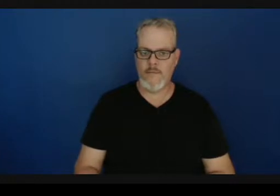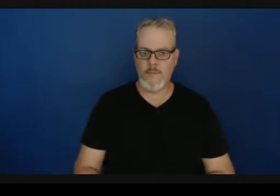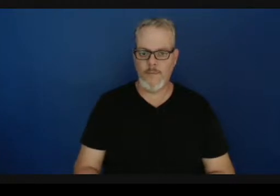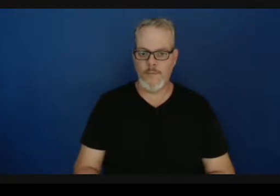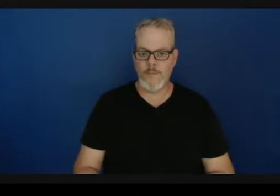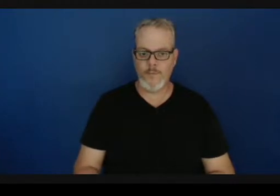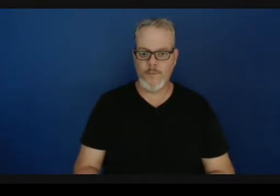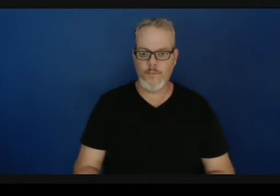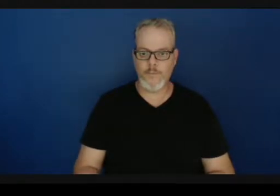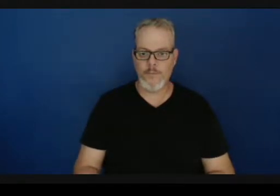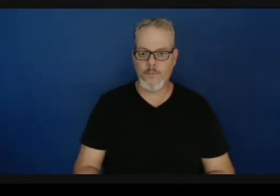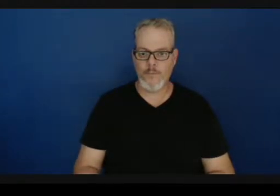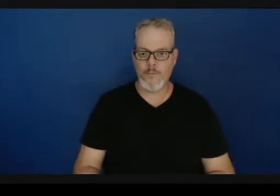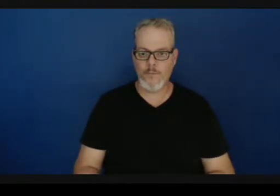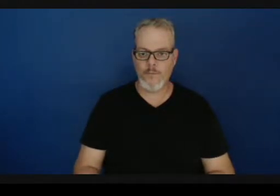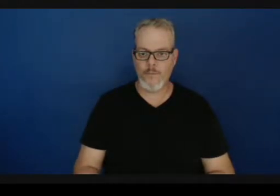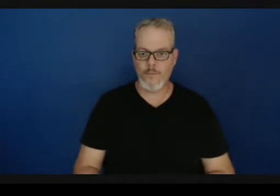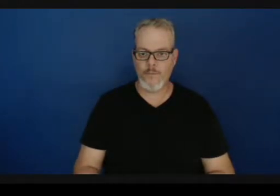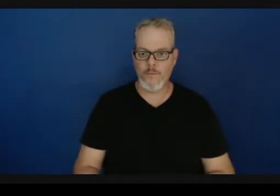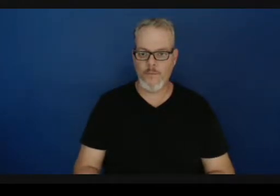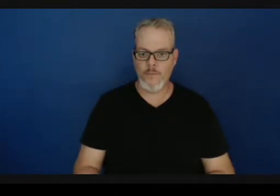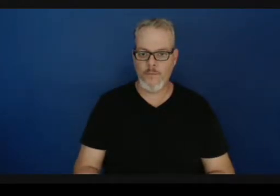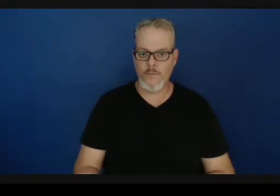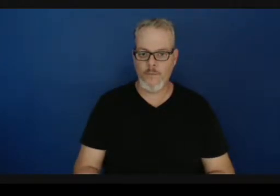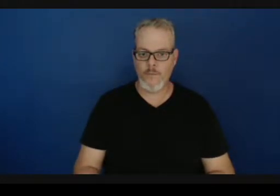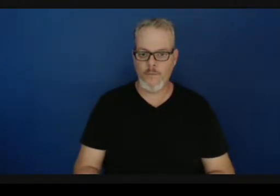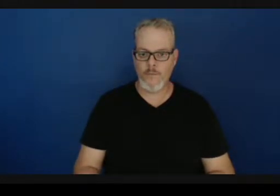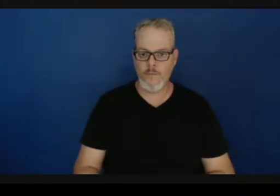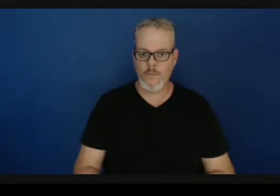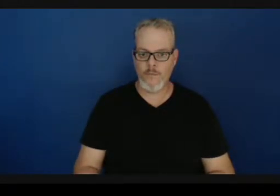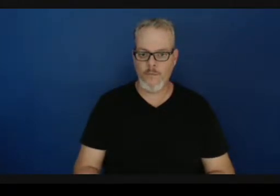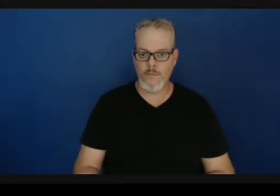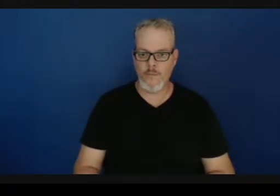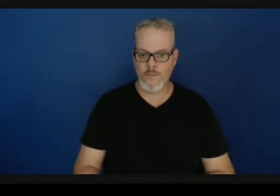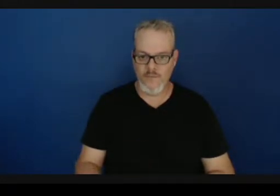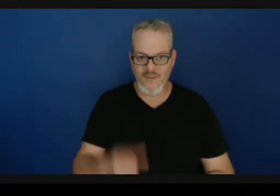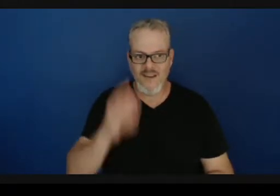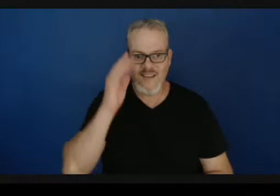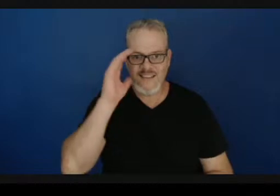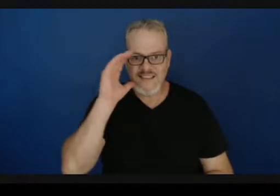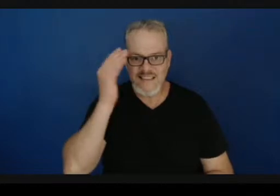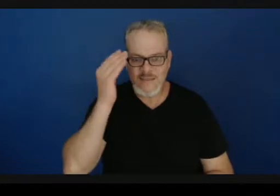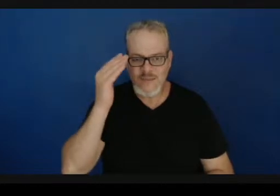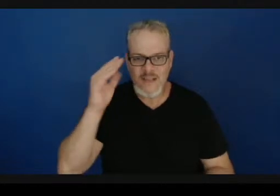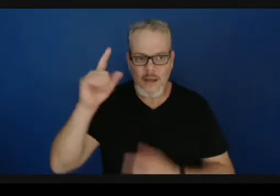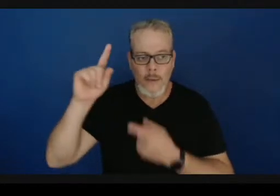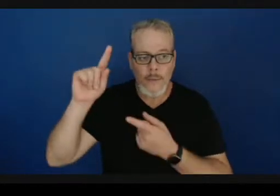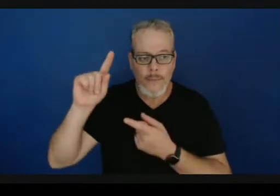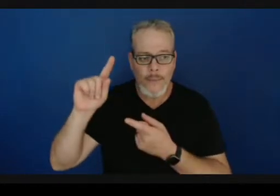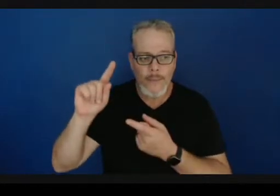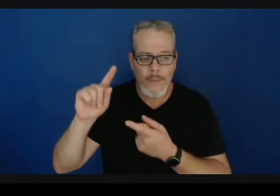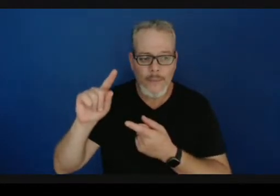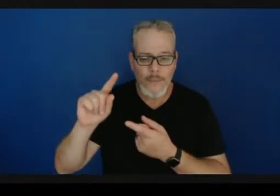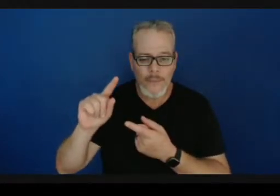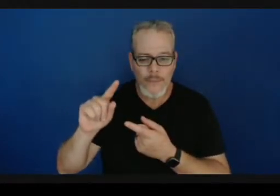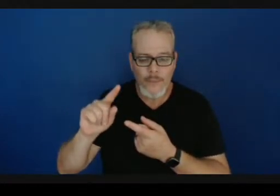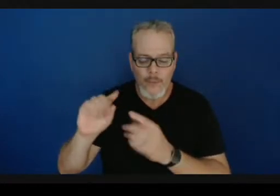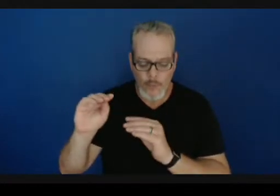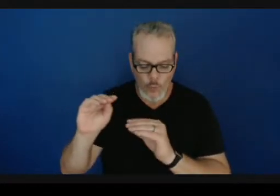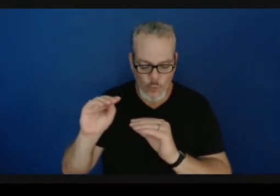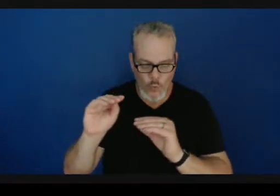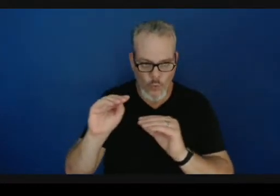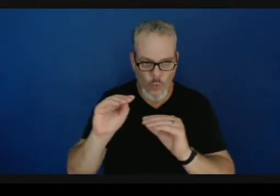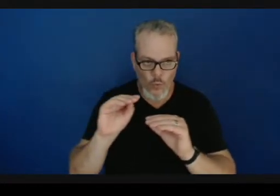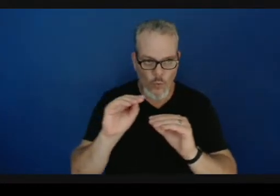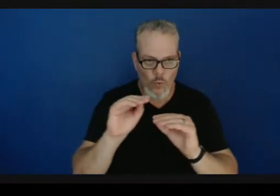entire caldera floor, and then it seems like it dies off and migrates back to the west, and then